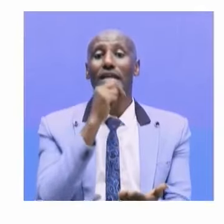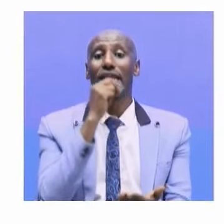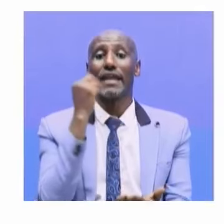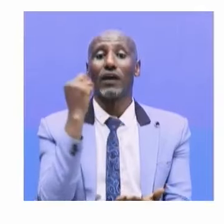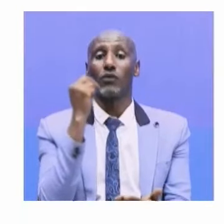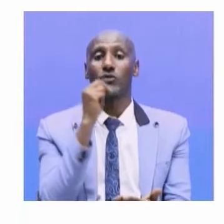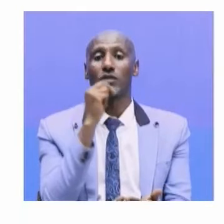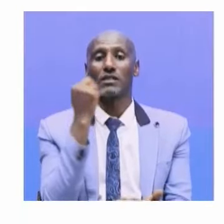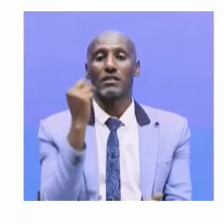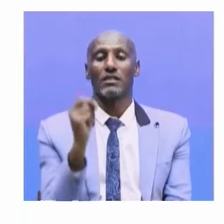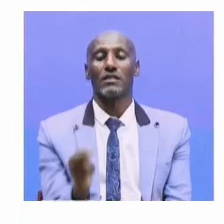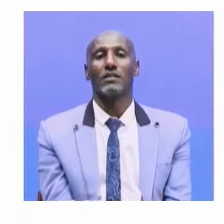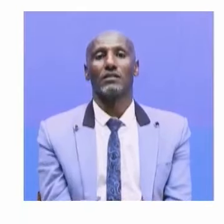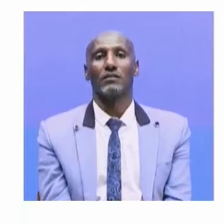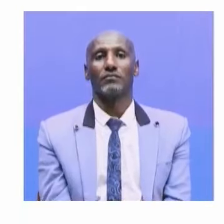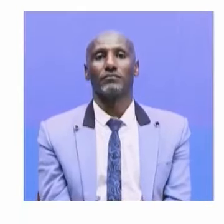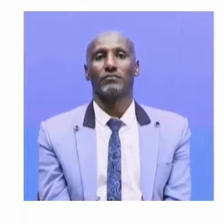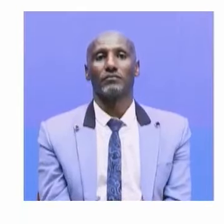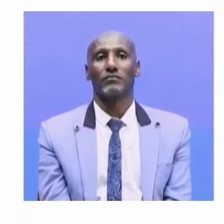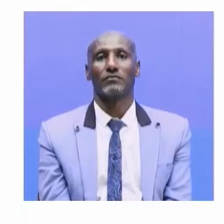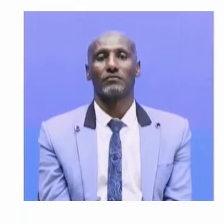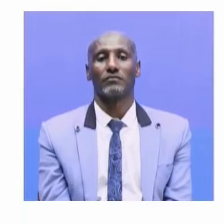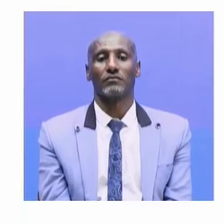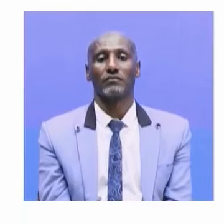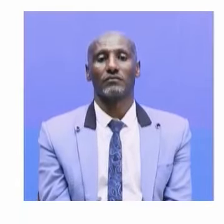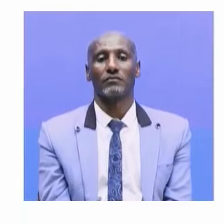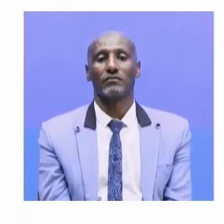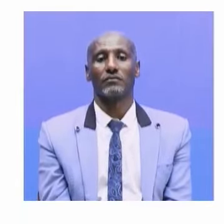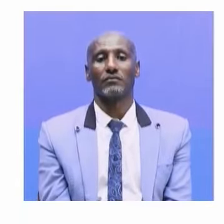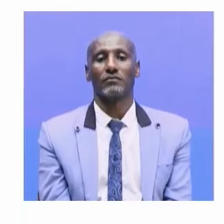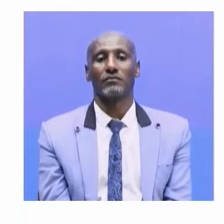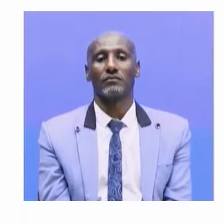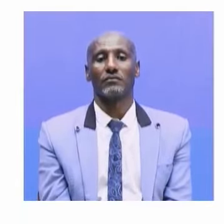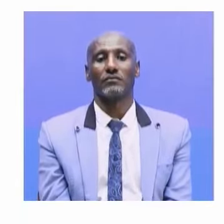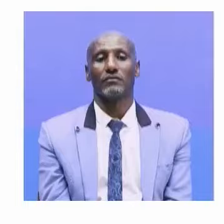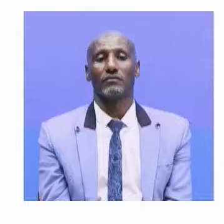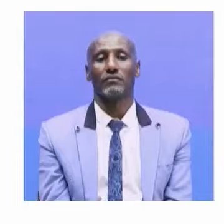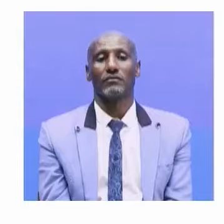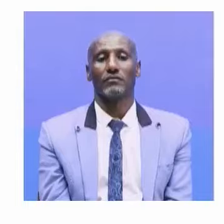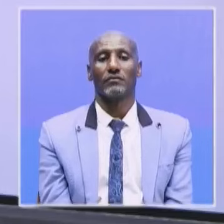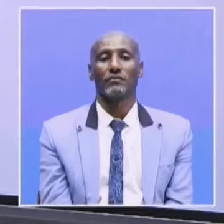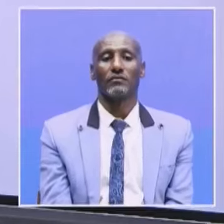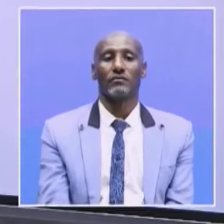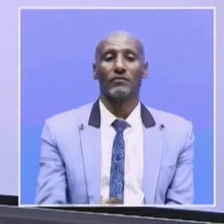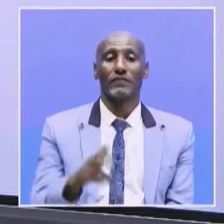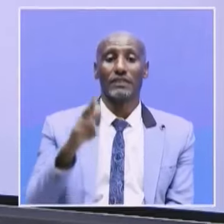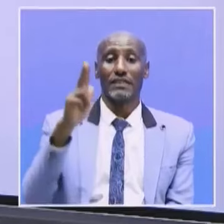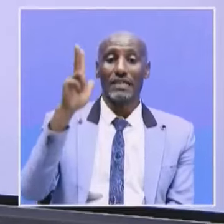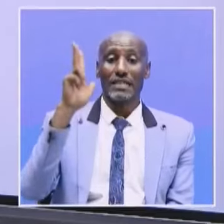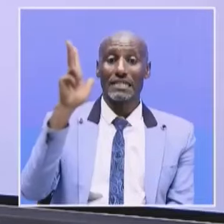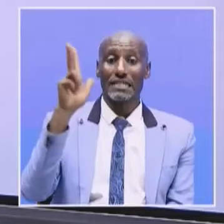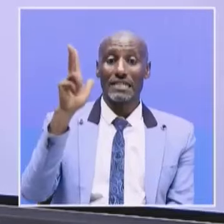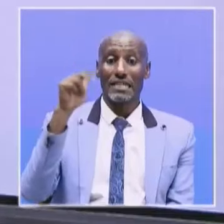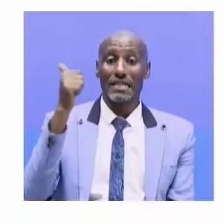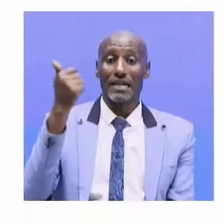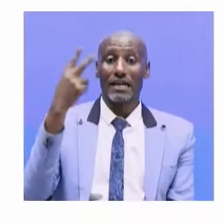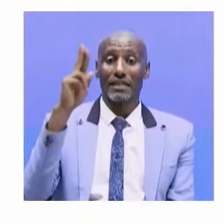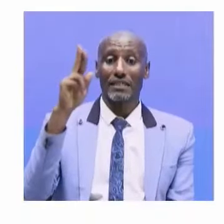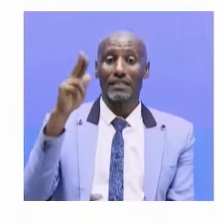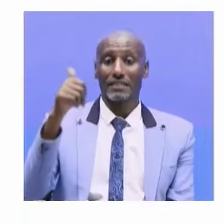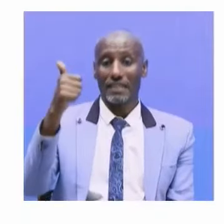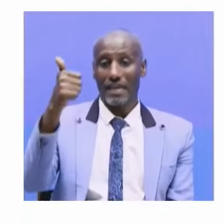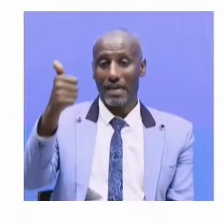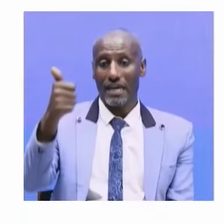Before what we call nouns. So, when we come to articles, we can have three articles. Here